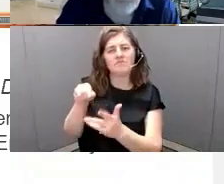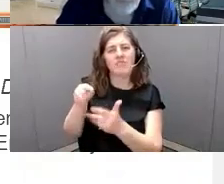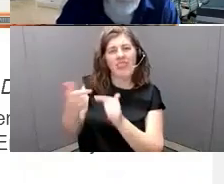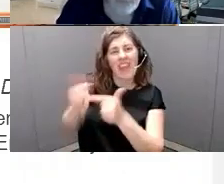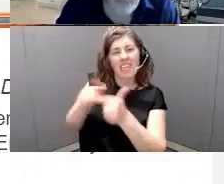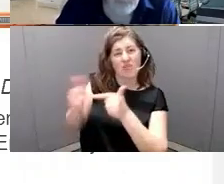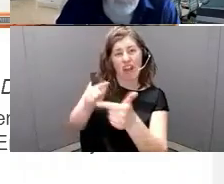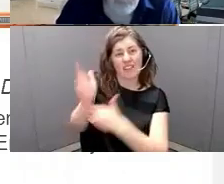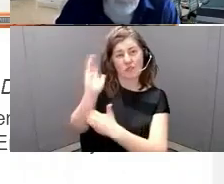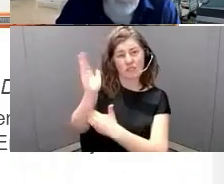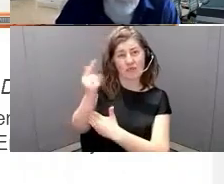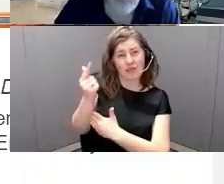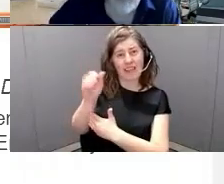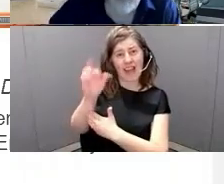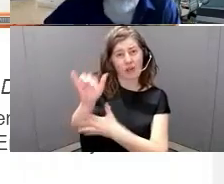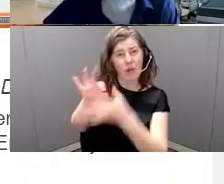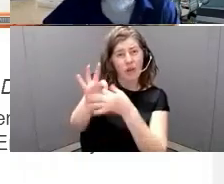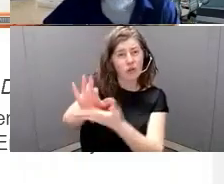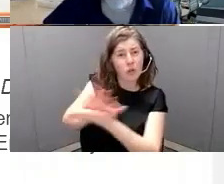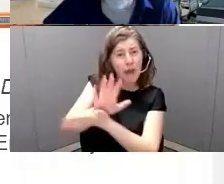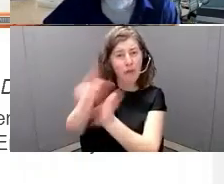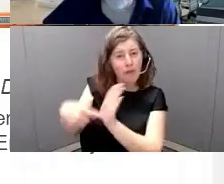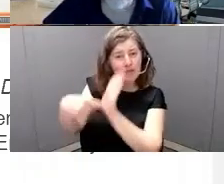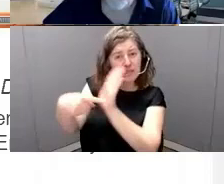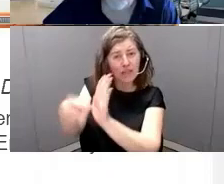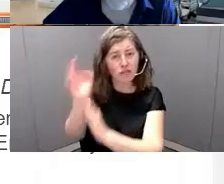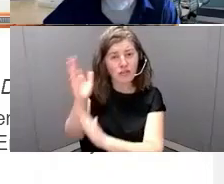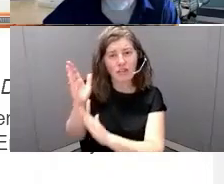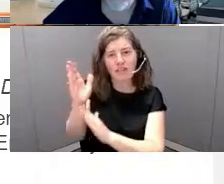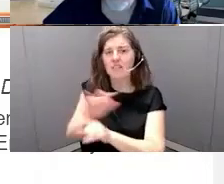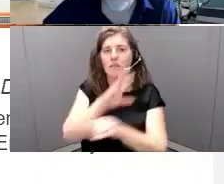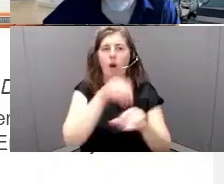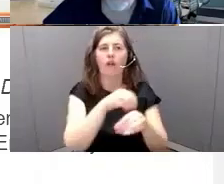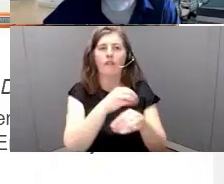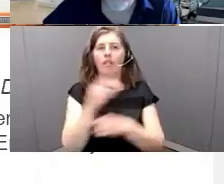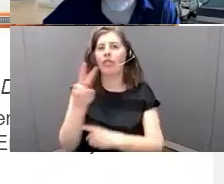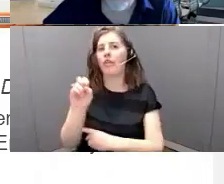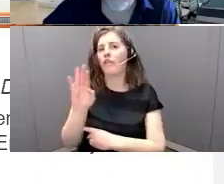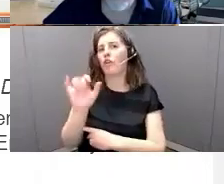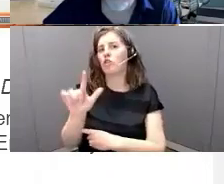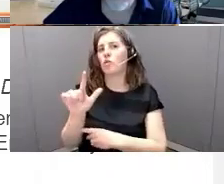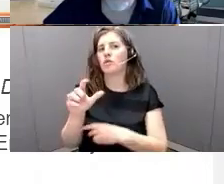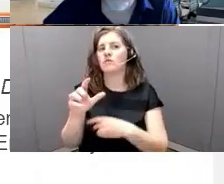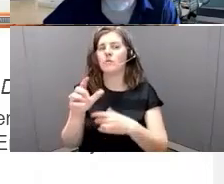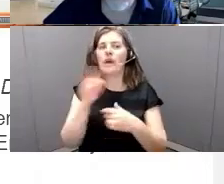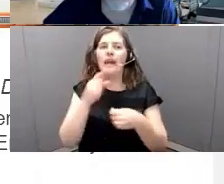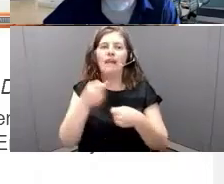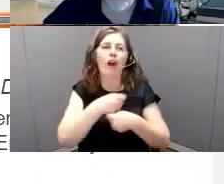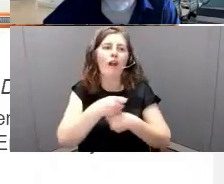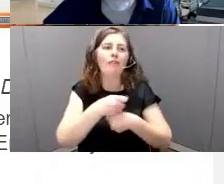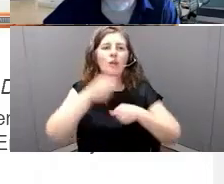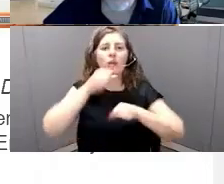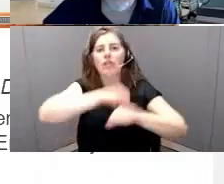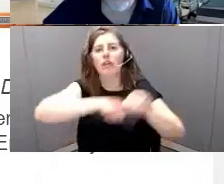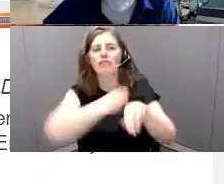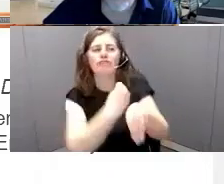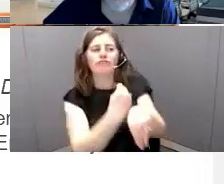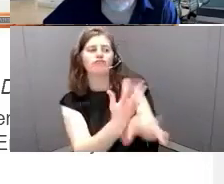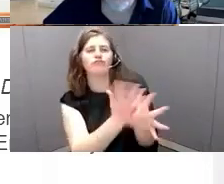interactive presentation gallery around papers, it will just be part of the virtual space. You can have coffee with people or do whatever you want